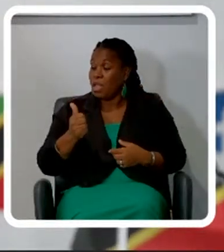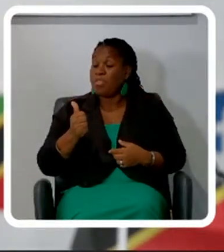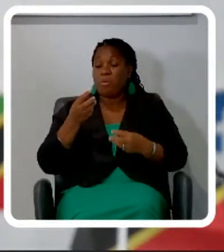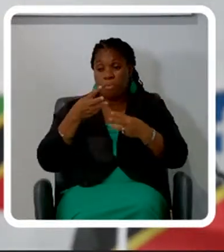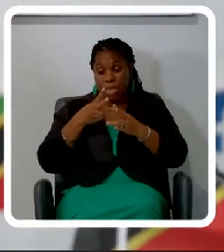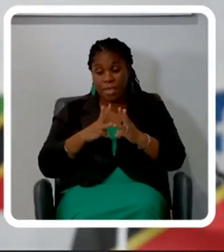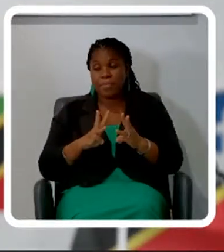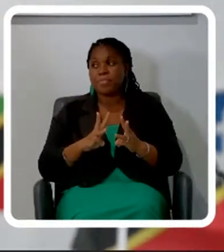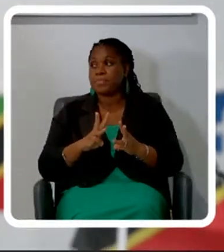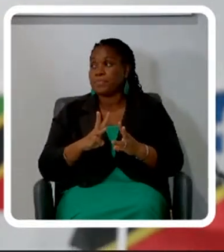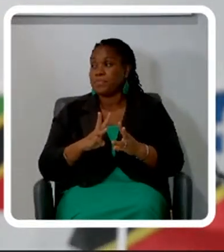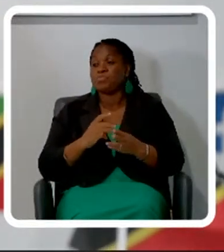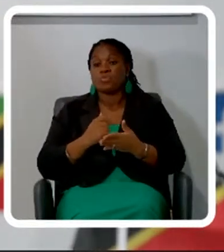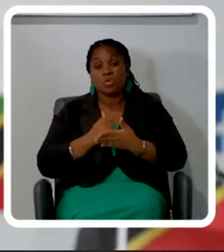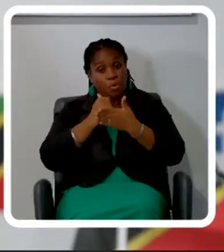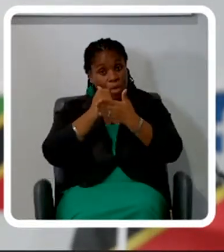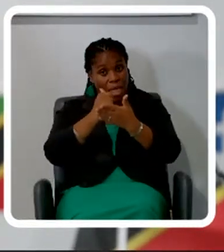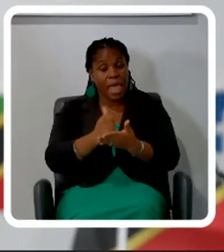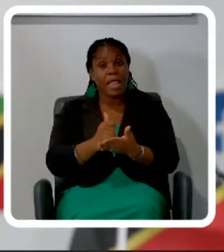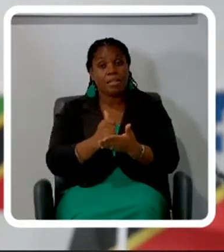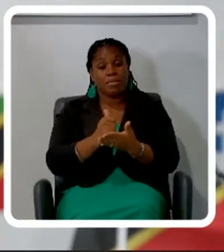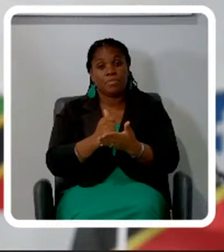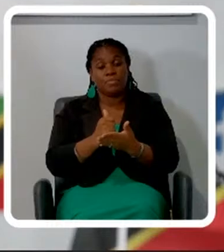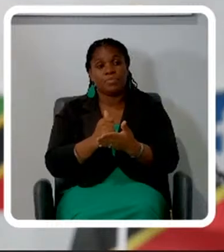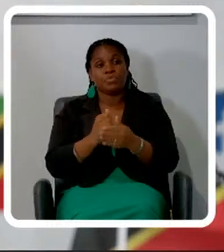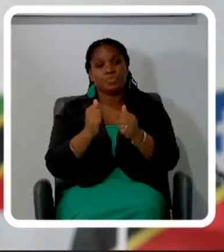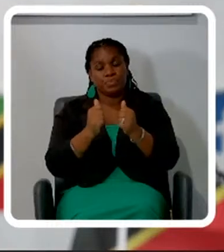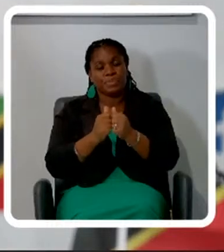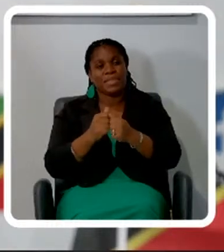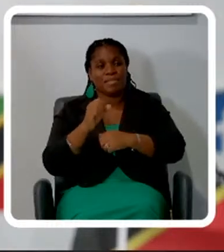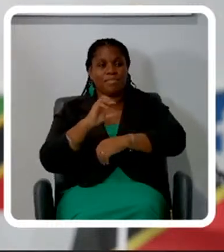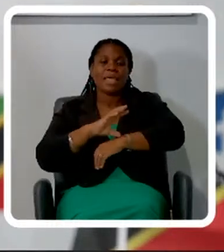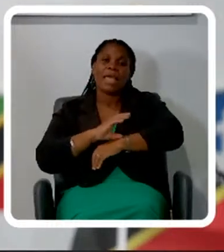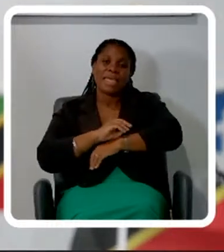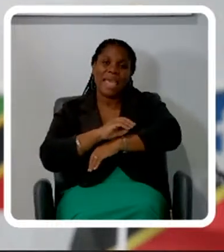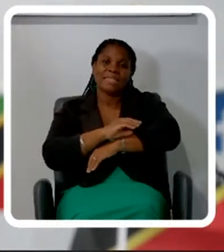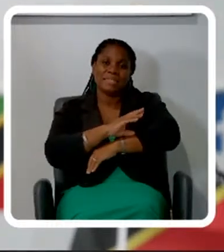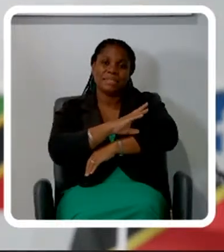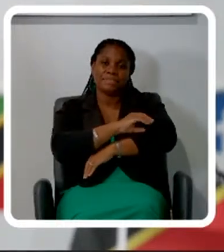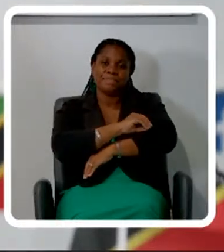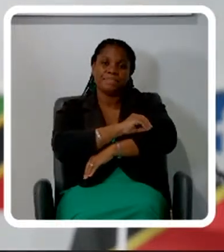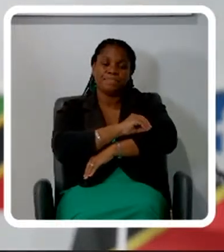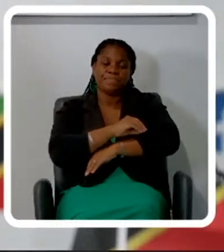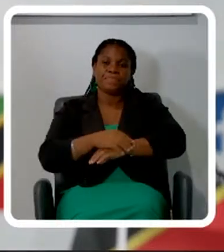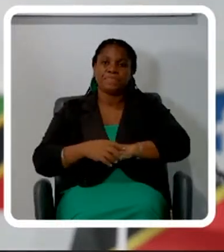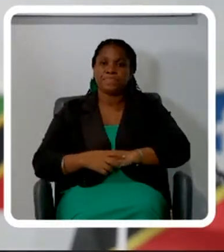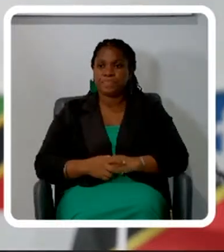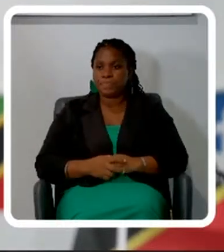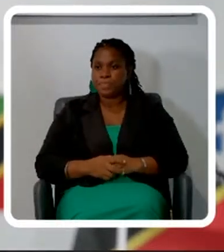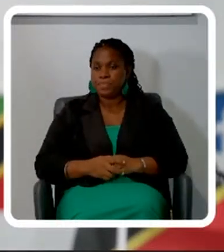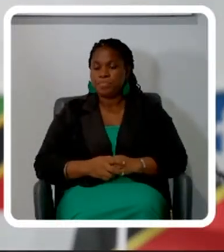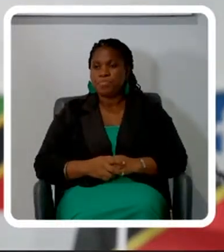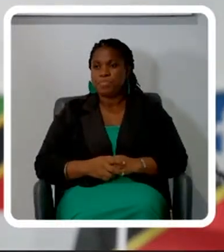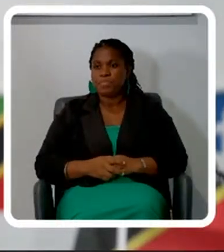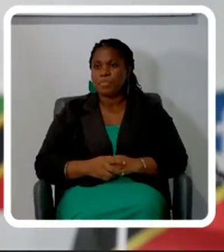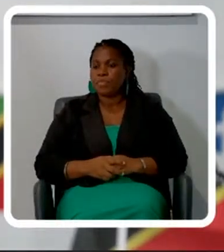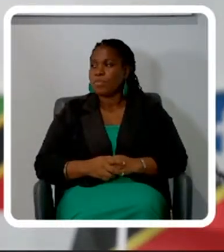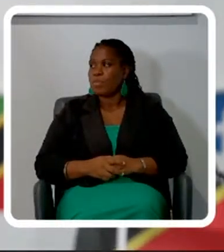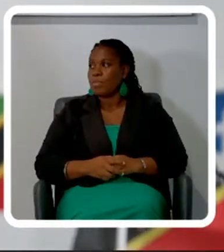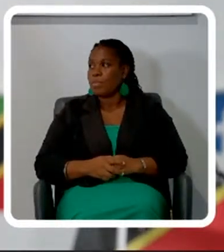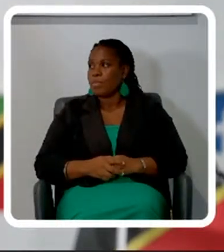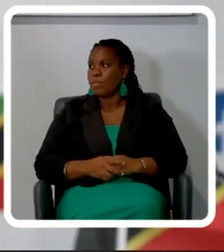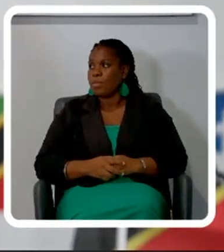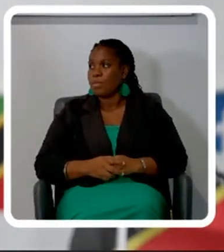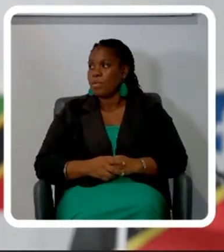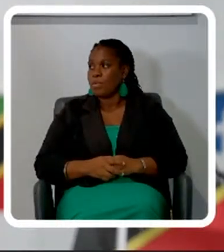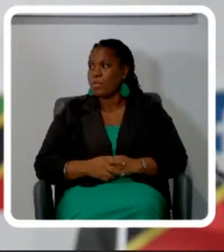method to help to deal with the scourge of cancer that is now at the JNF and will be launched. Well, it's going on